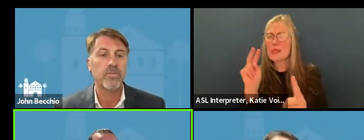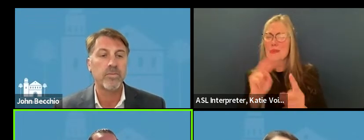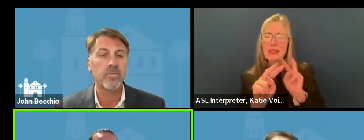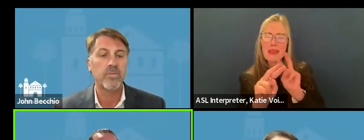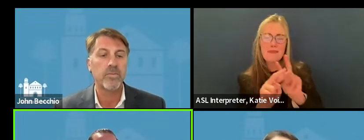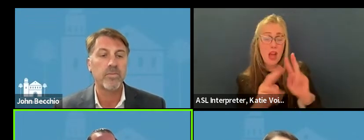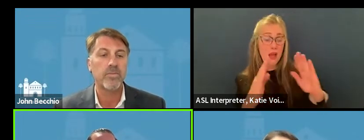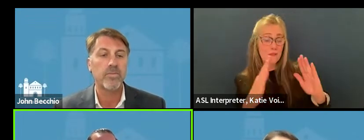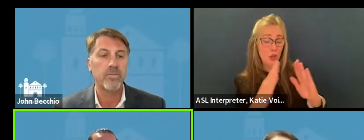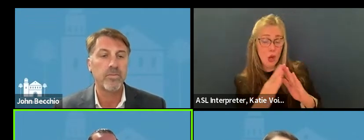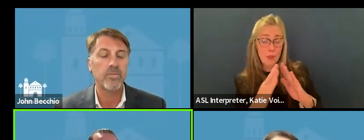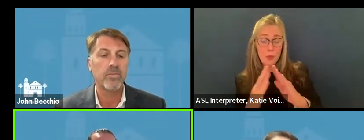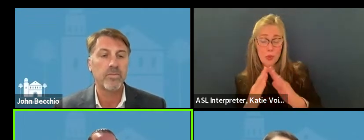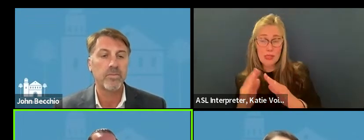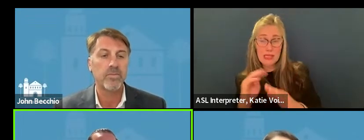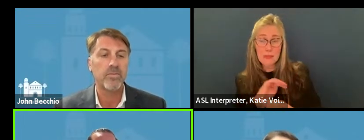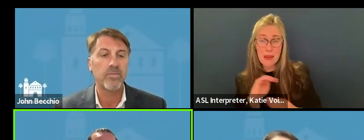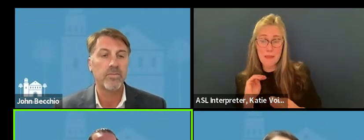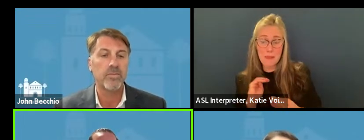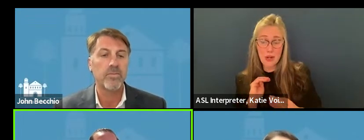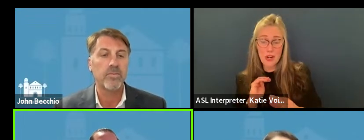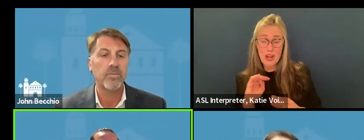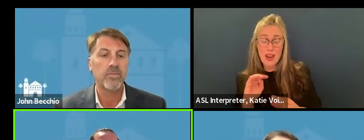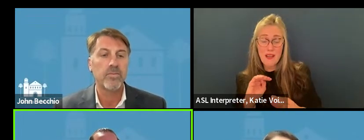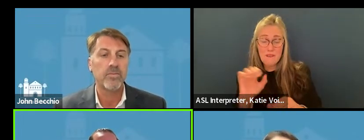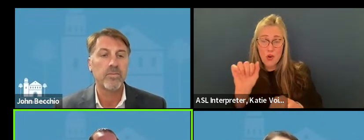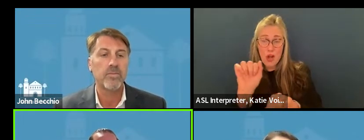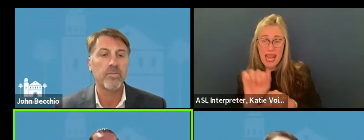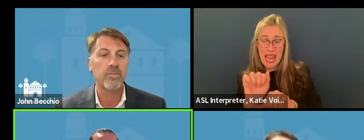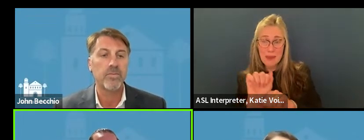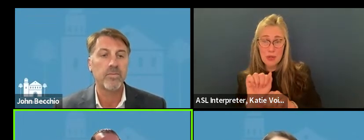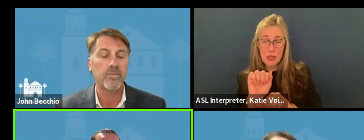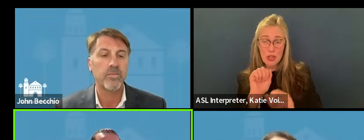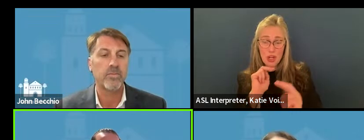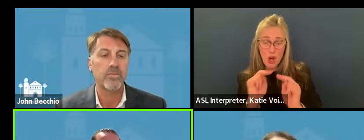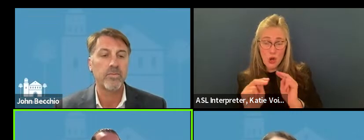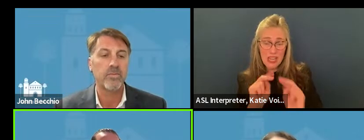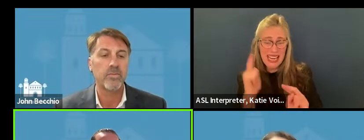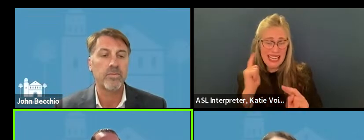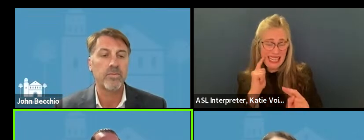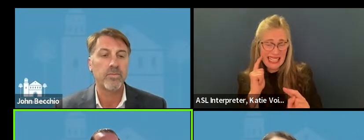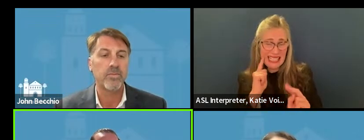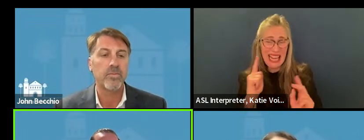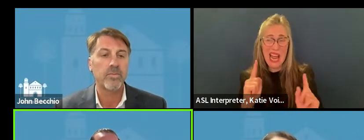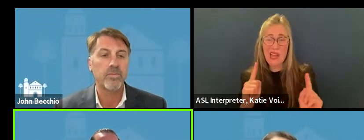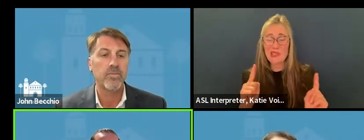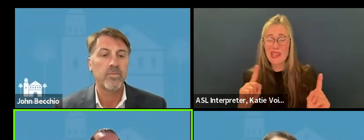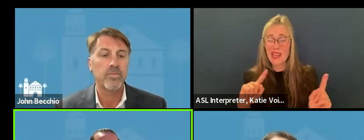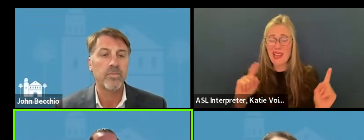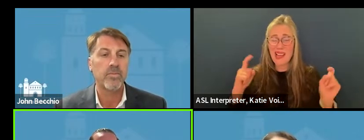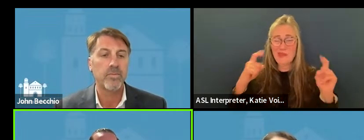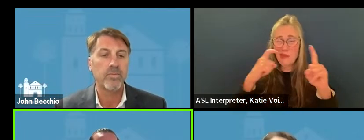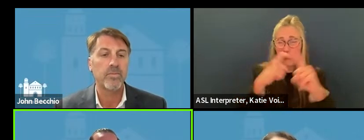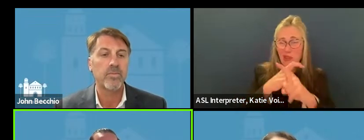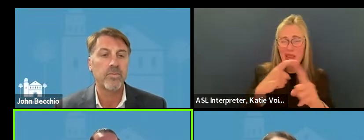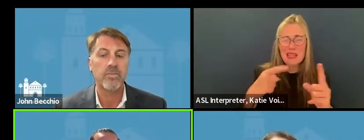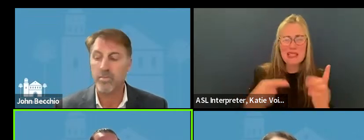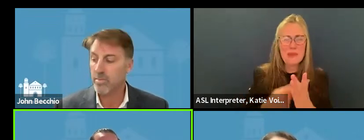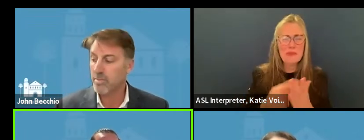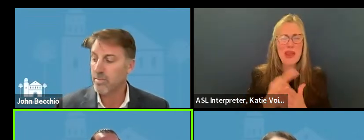about something like labor negotiations that can be somewhat convoluted, complicated, kind of opaque to